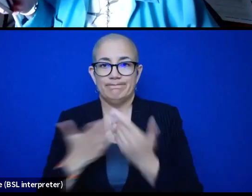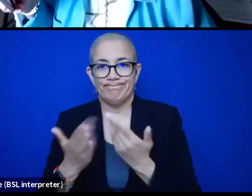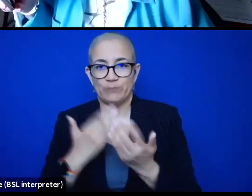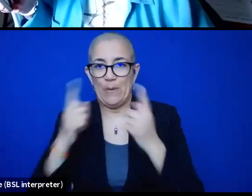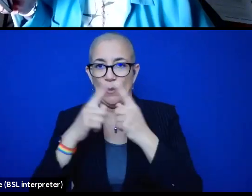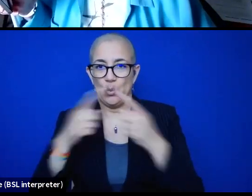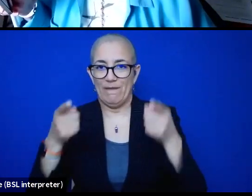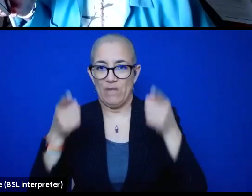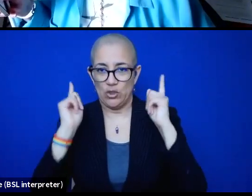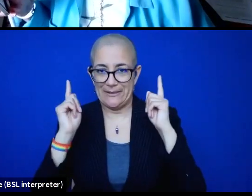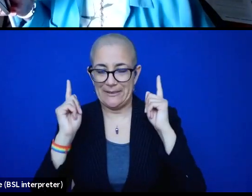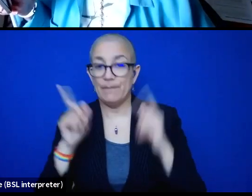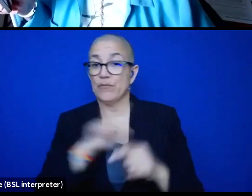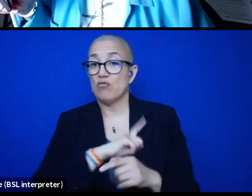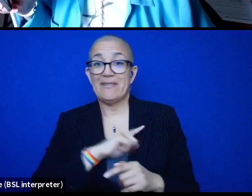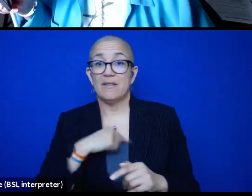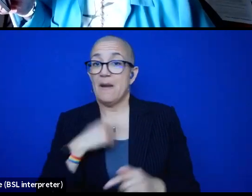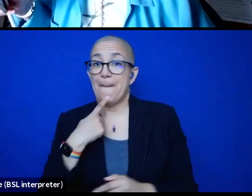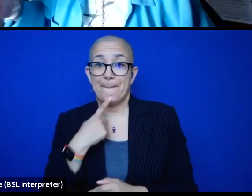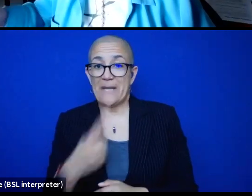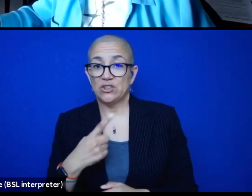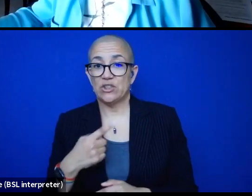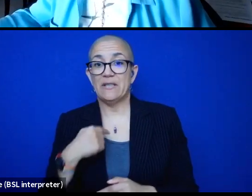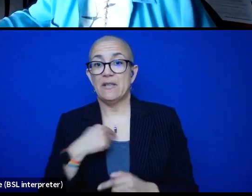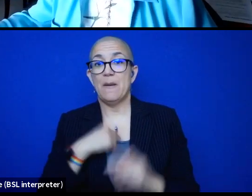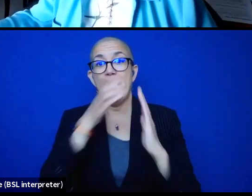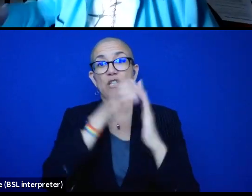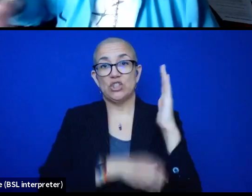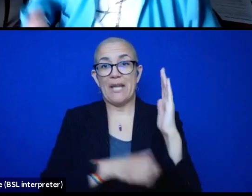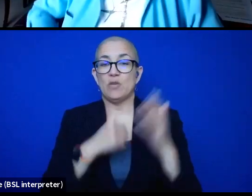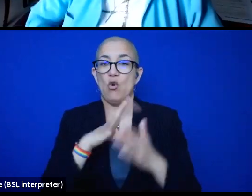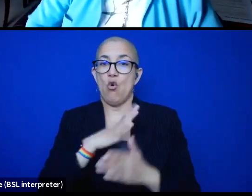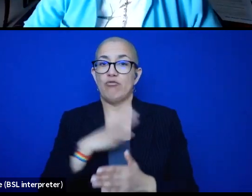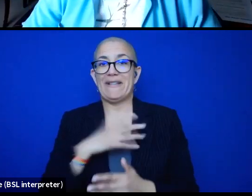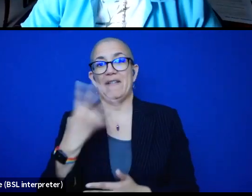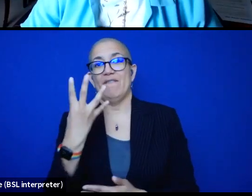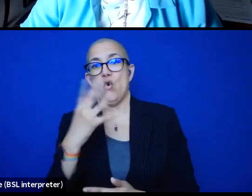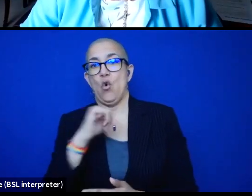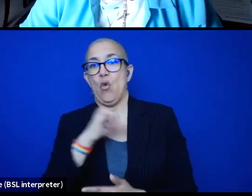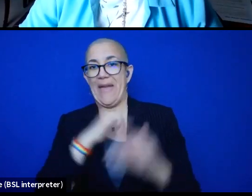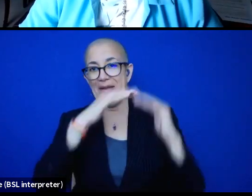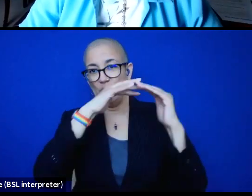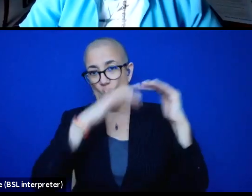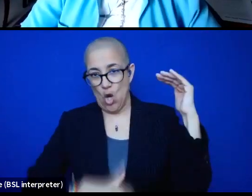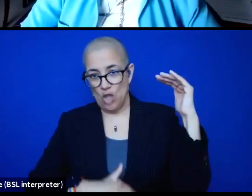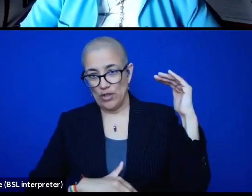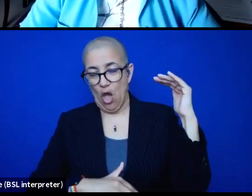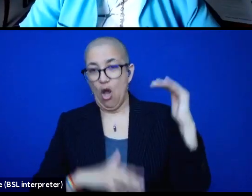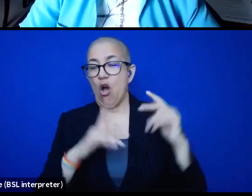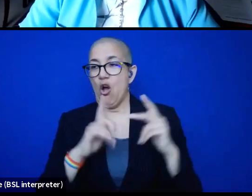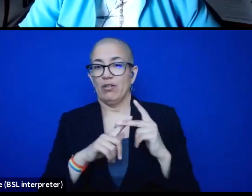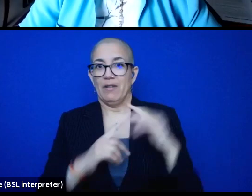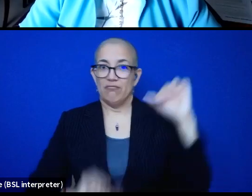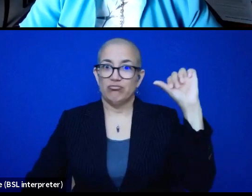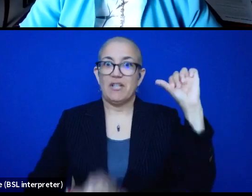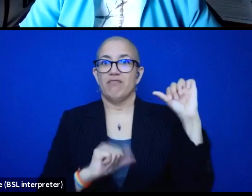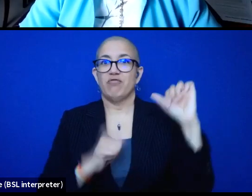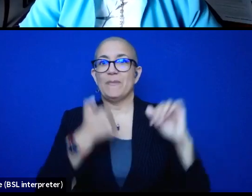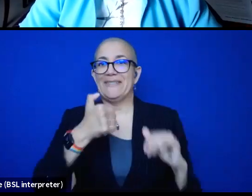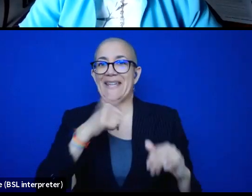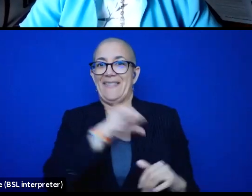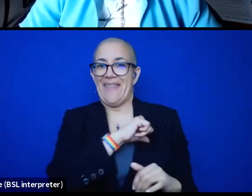it is because my chapter was already 4,000 words long, cut down from 6, and I could have written a whole other one about this.